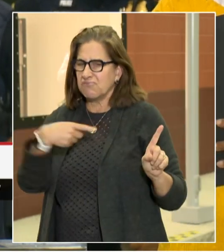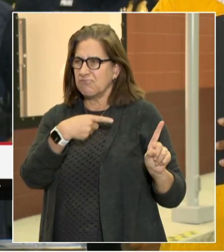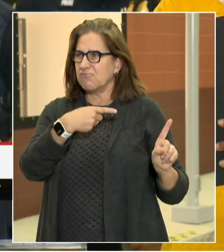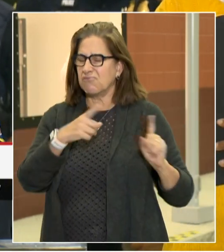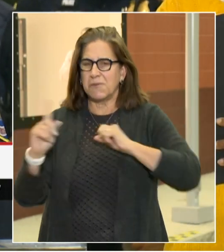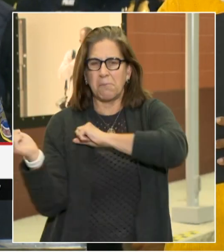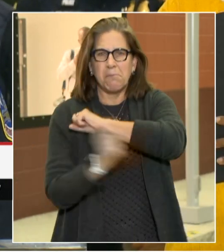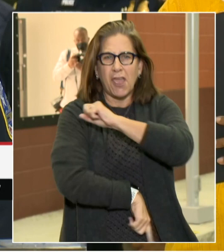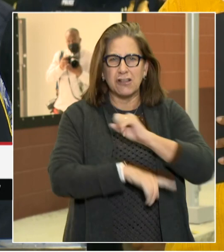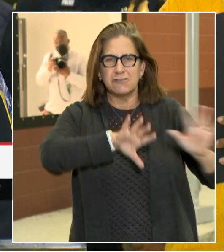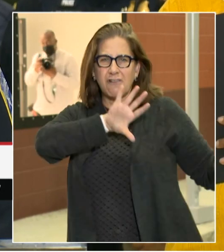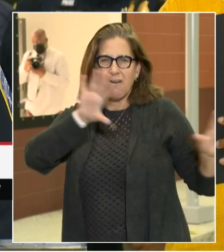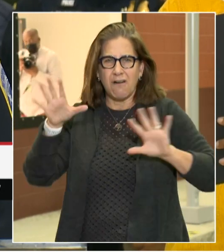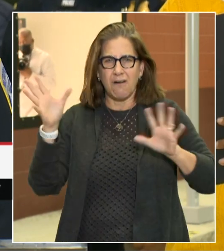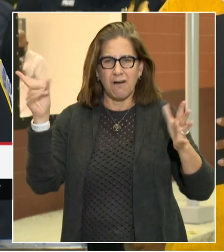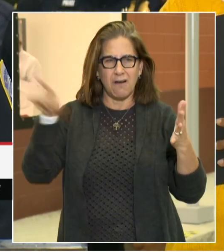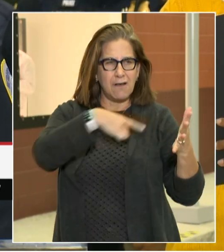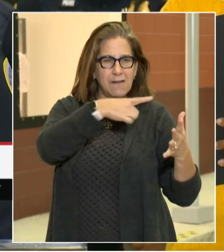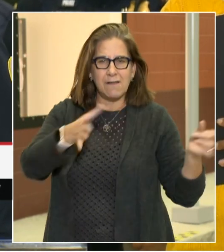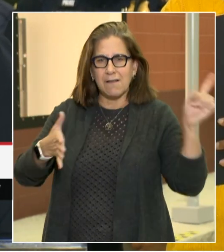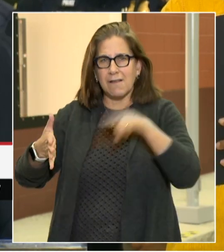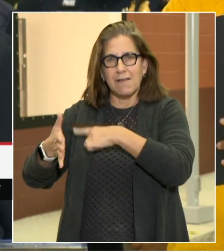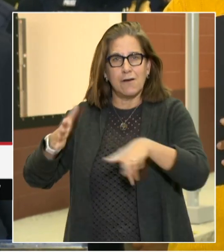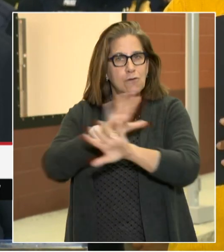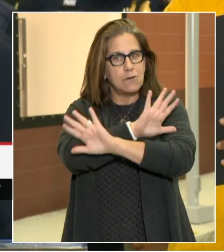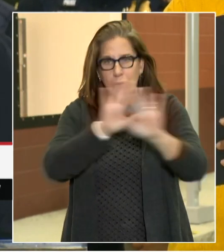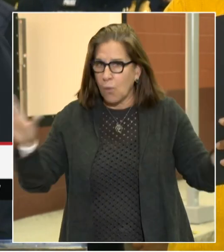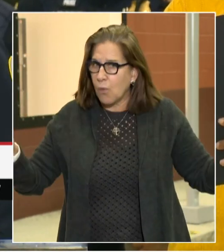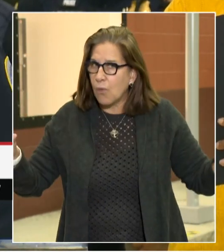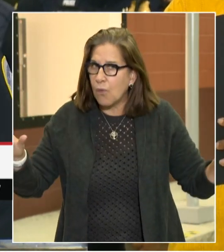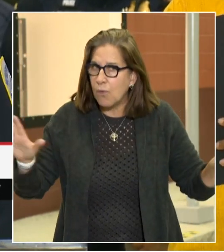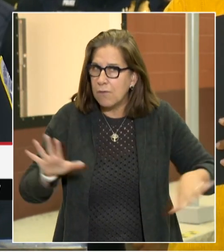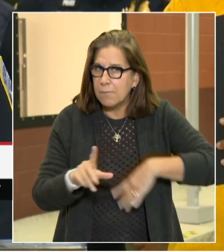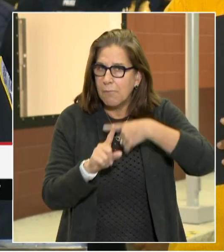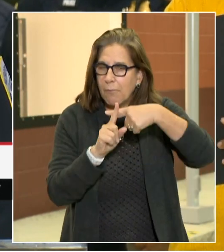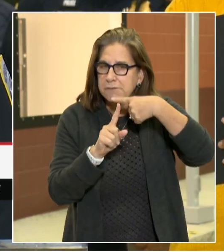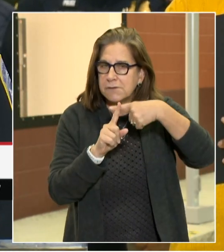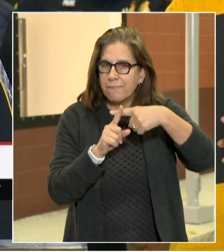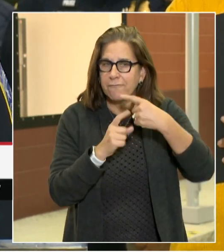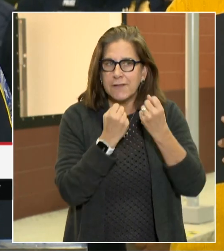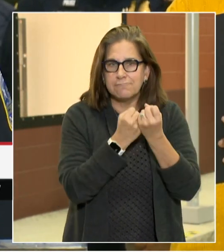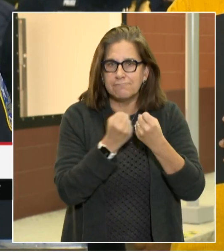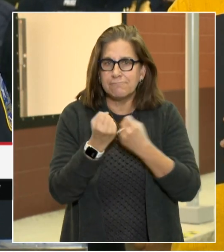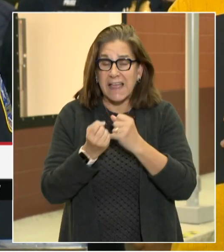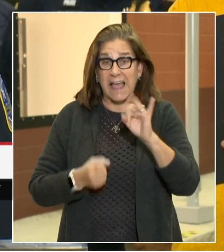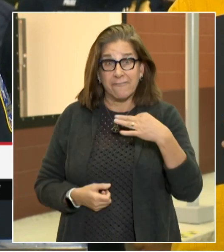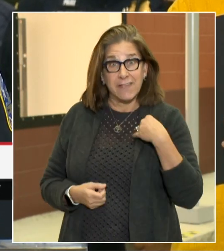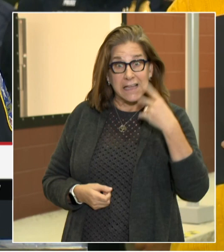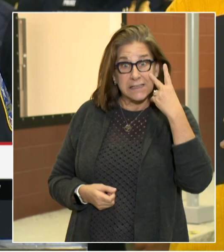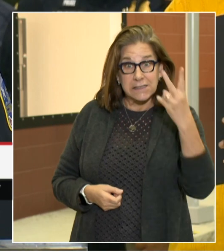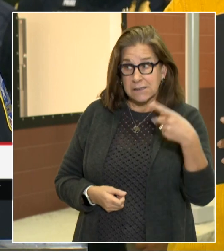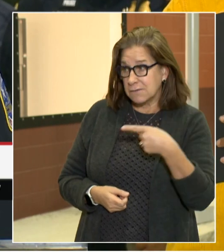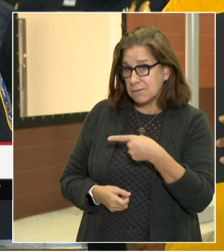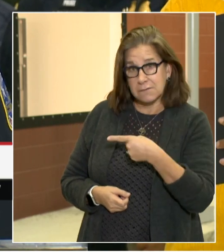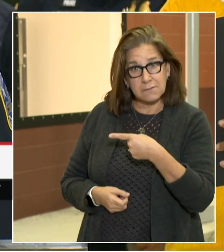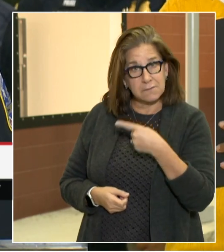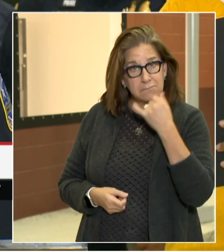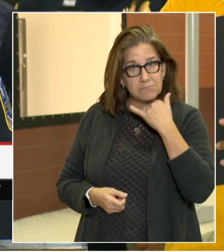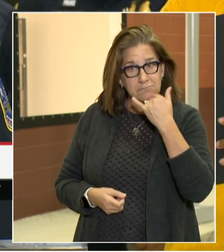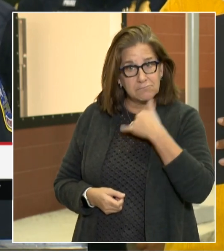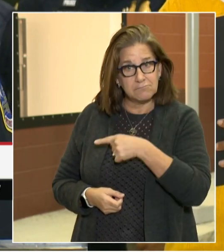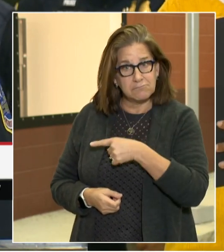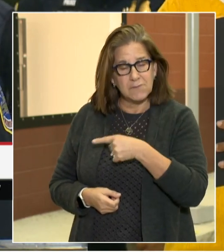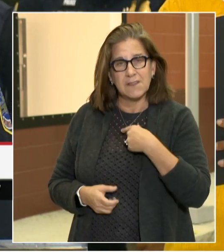the importance of stepping in when an officer is doing or saying something where another approach is warranted for a